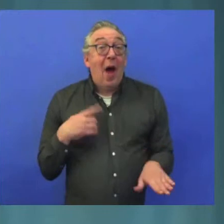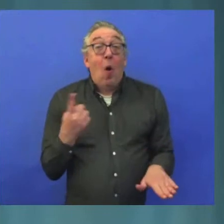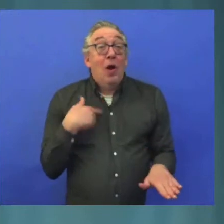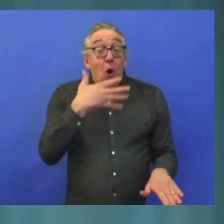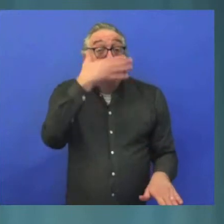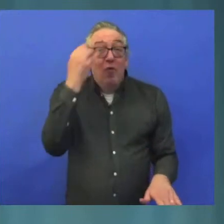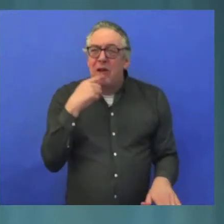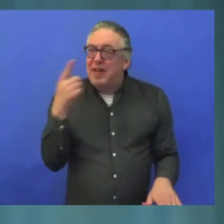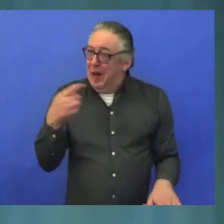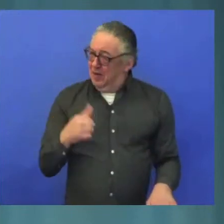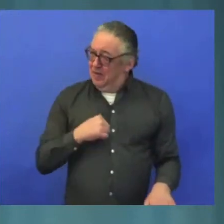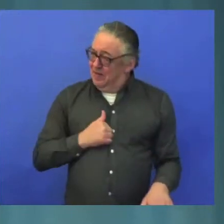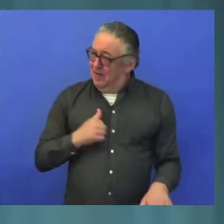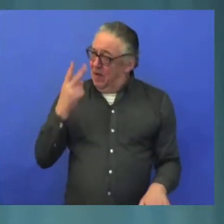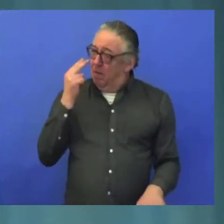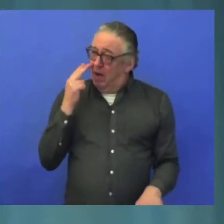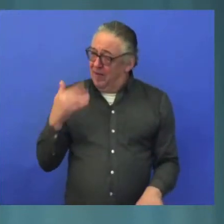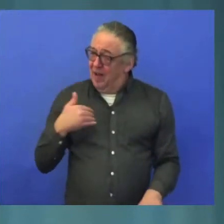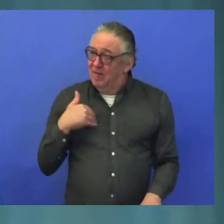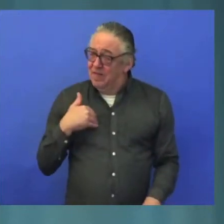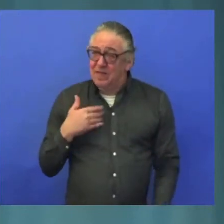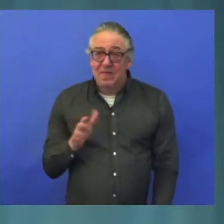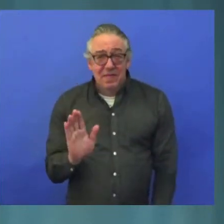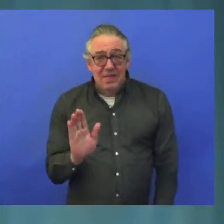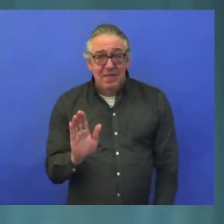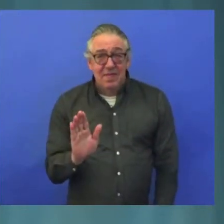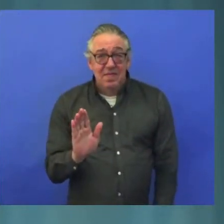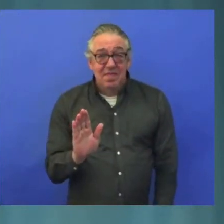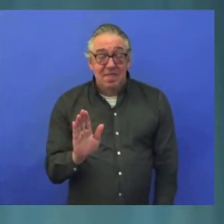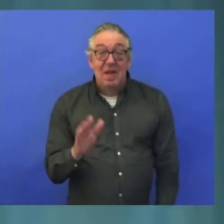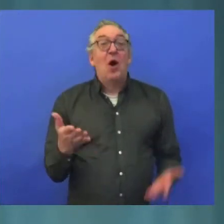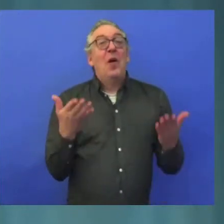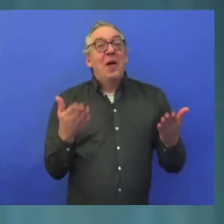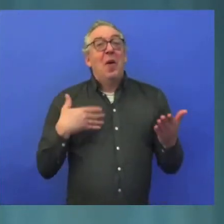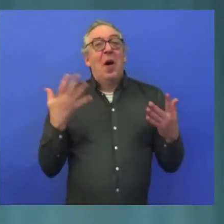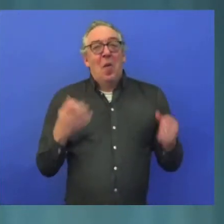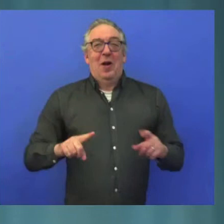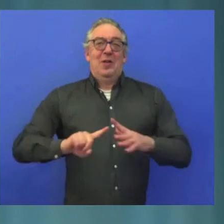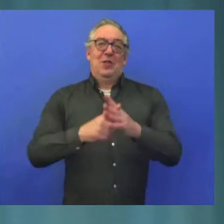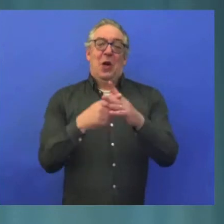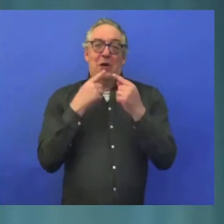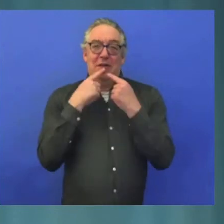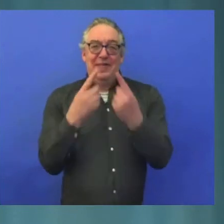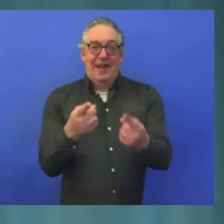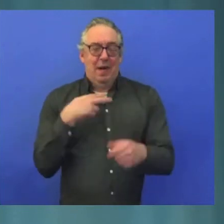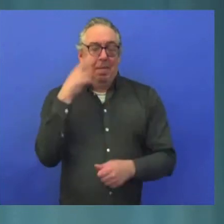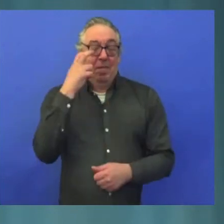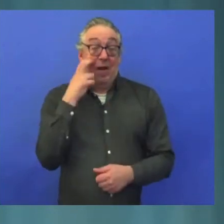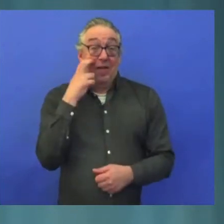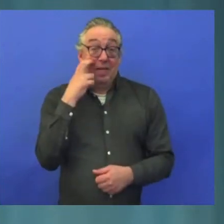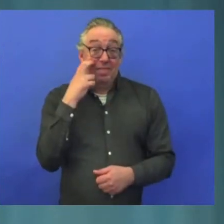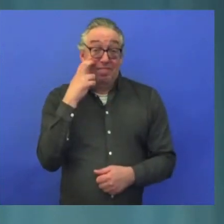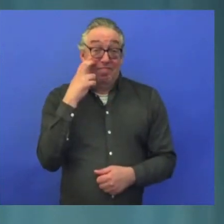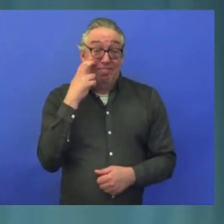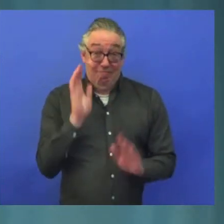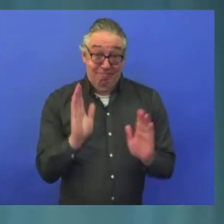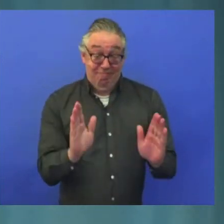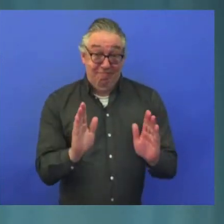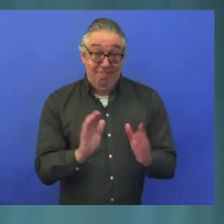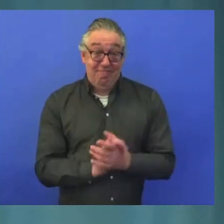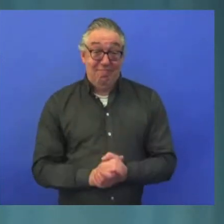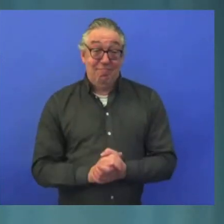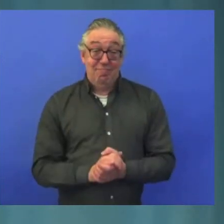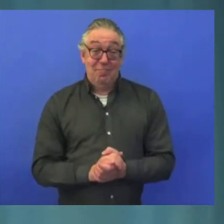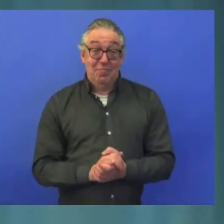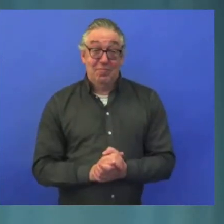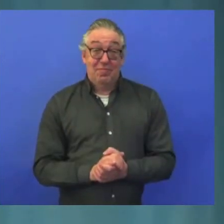I want to start with this point because I forget it doesn't make a relevance for